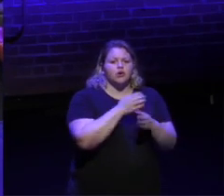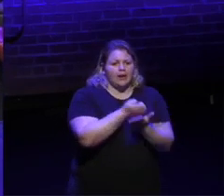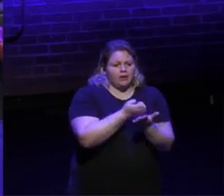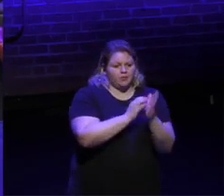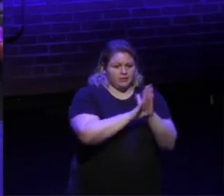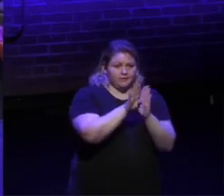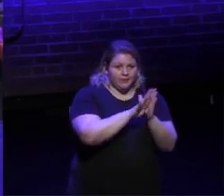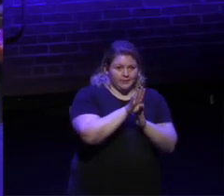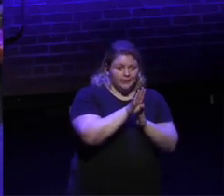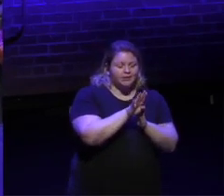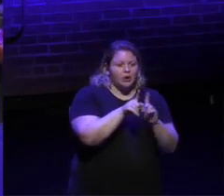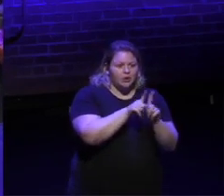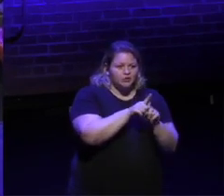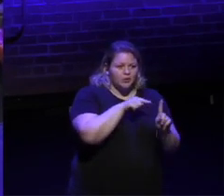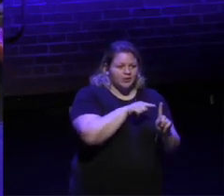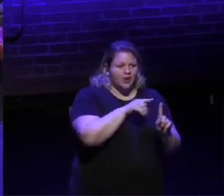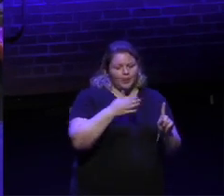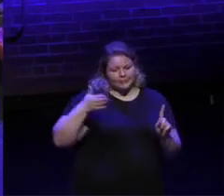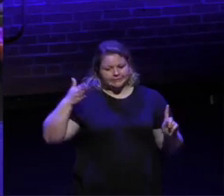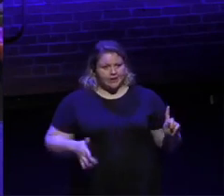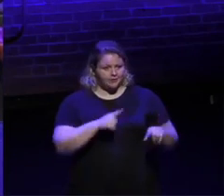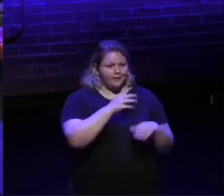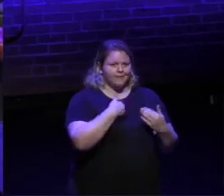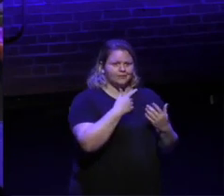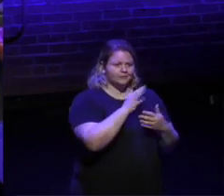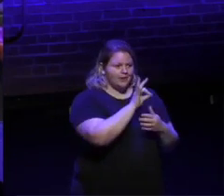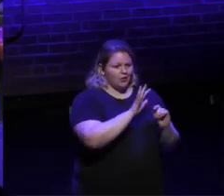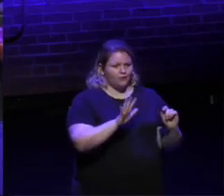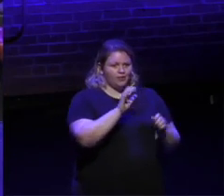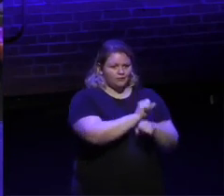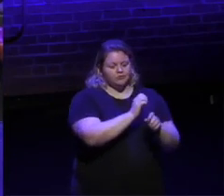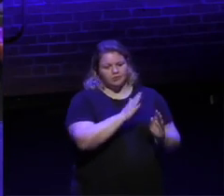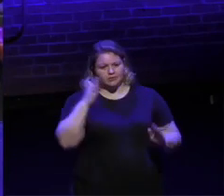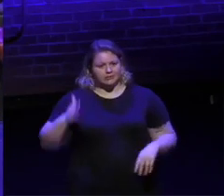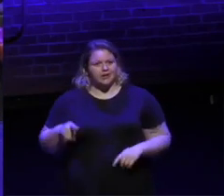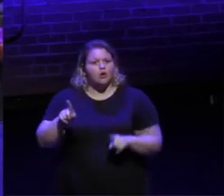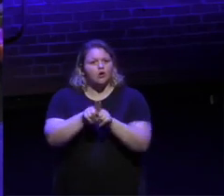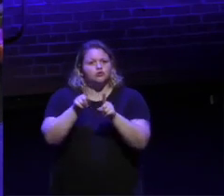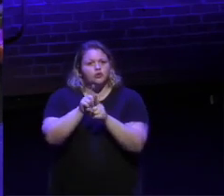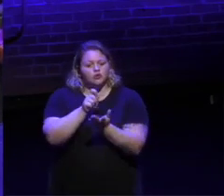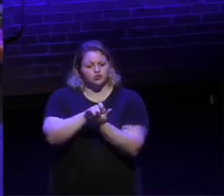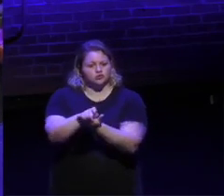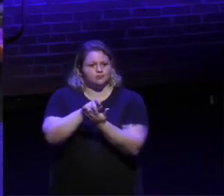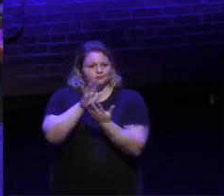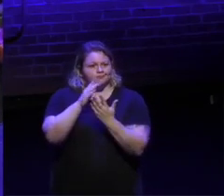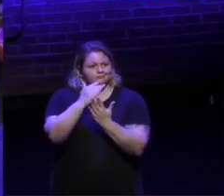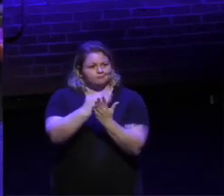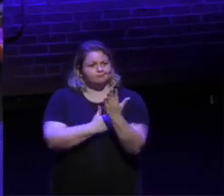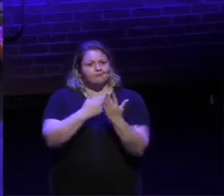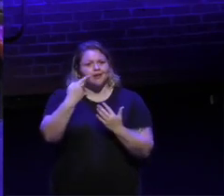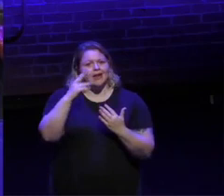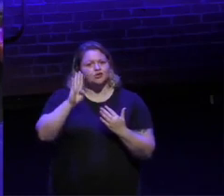side hustle, which I know artists appreciate, we all appreciate a side hustle, he served as the script consultant for 7 seasons of Veep on